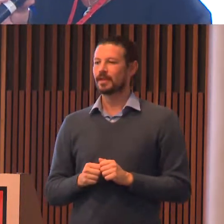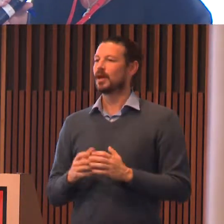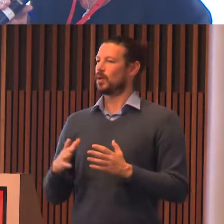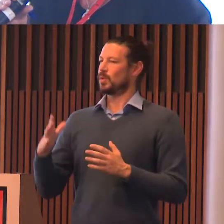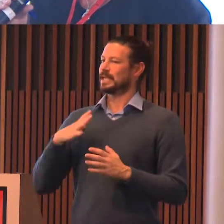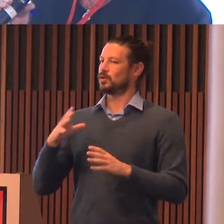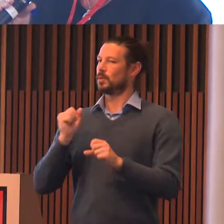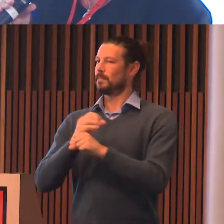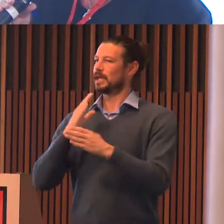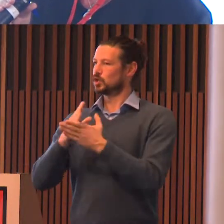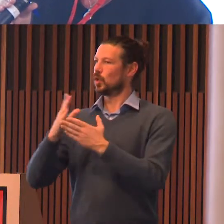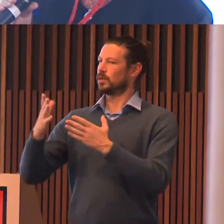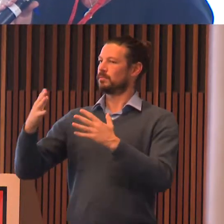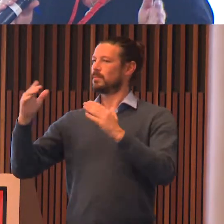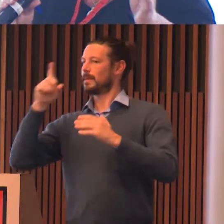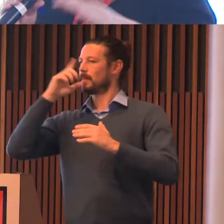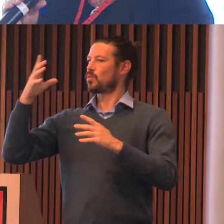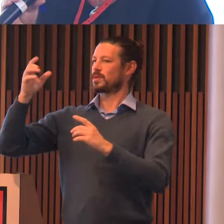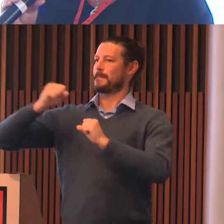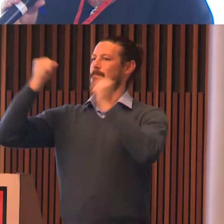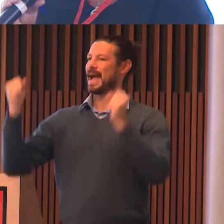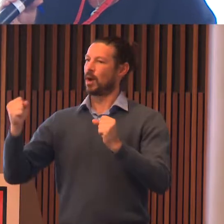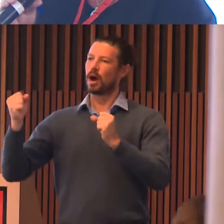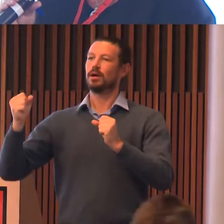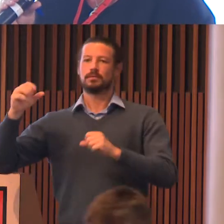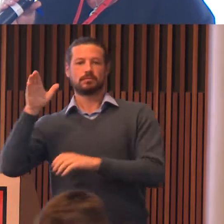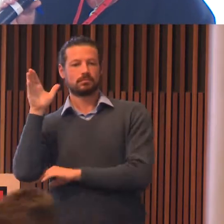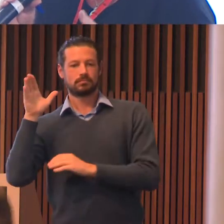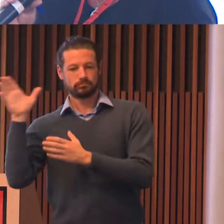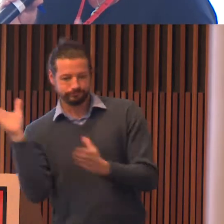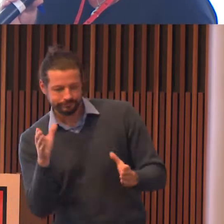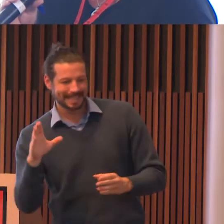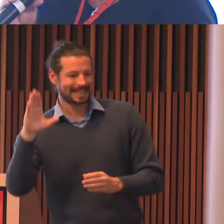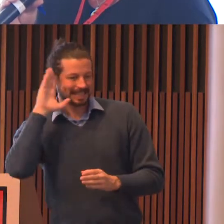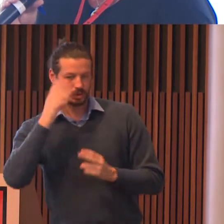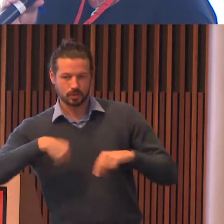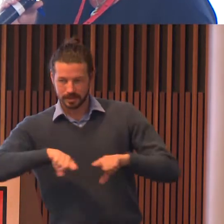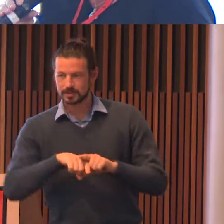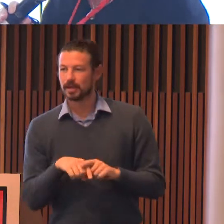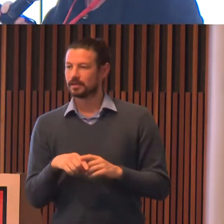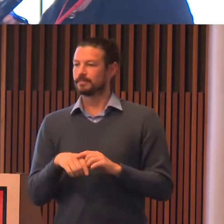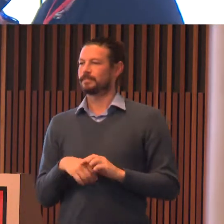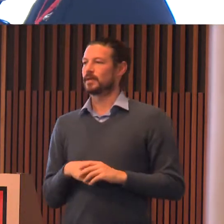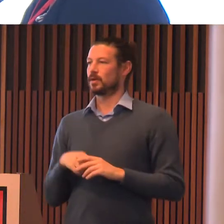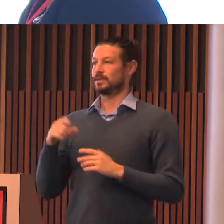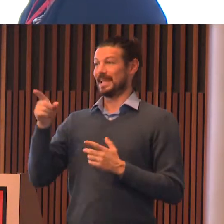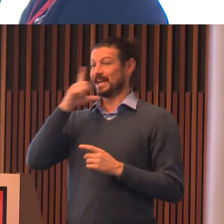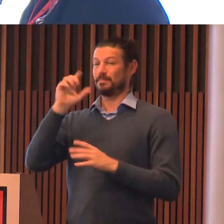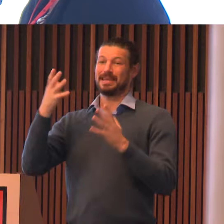ear of decision makers that have a huge impact on the people that we meet every day.